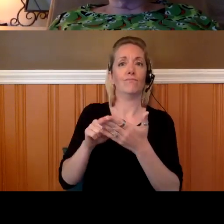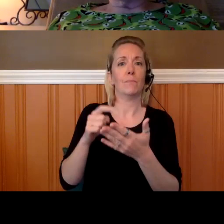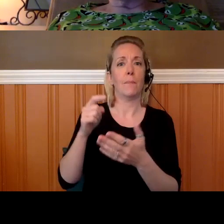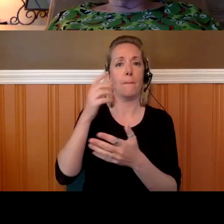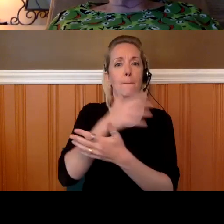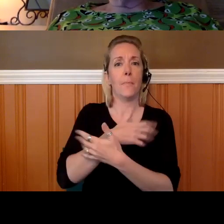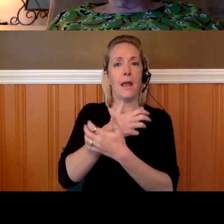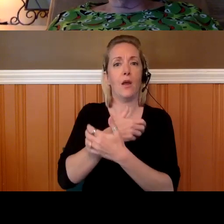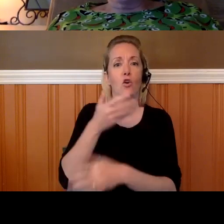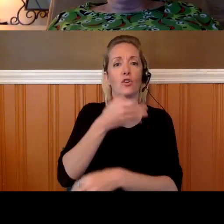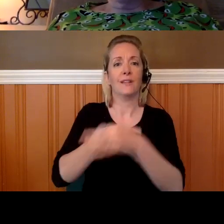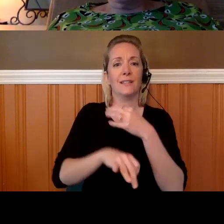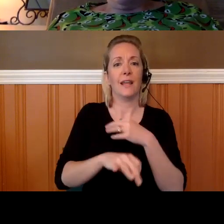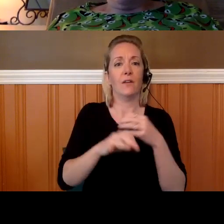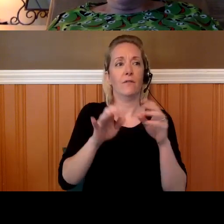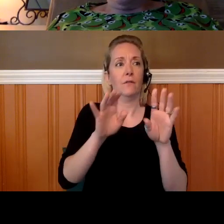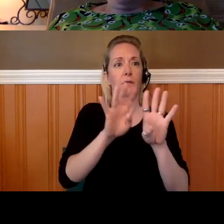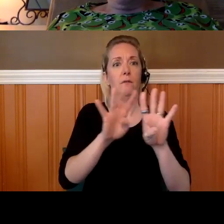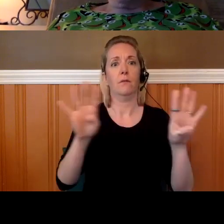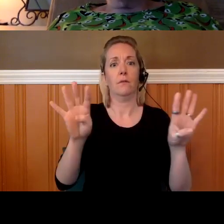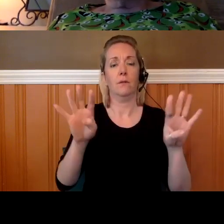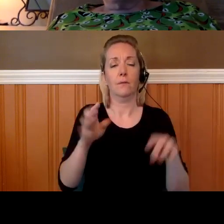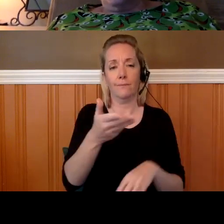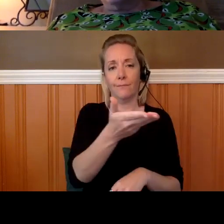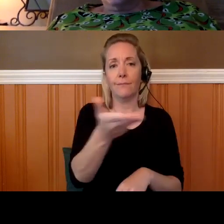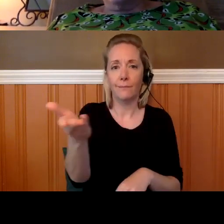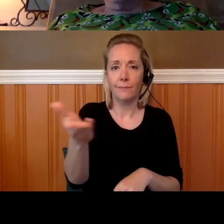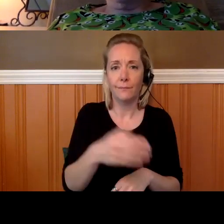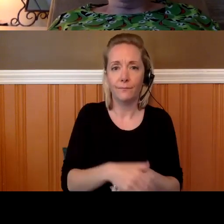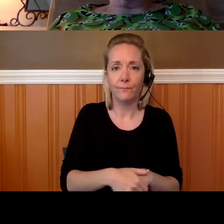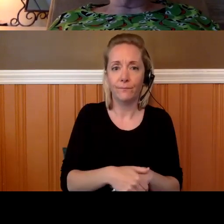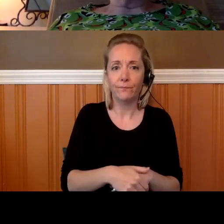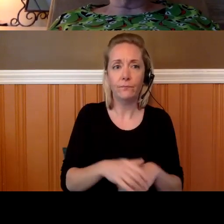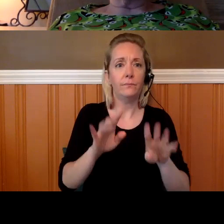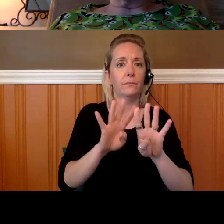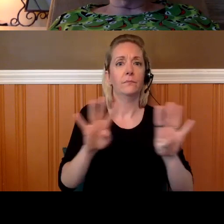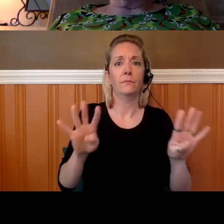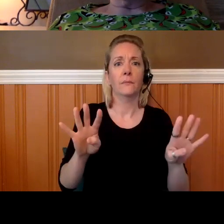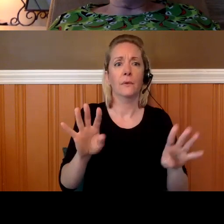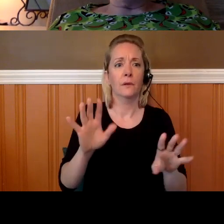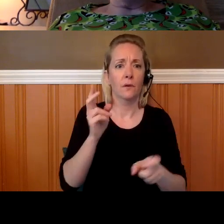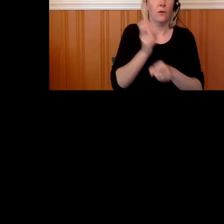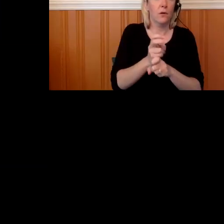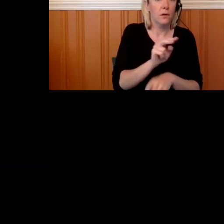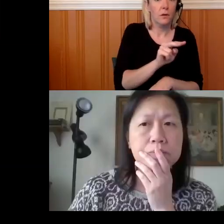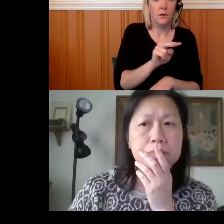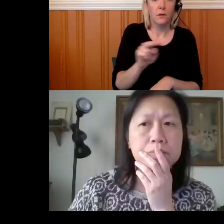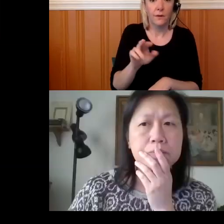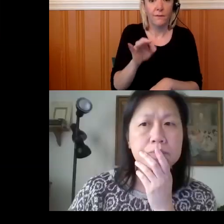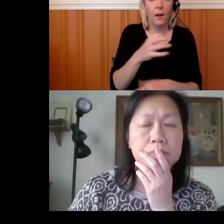corduroy when he's by himself than say this picture of corduroy.